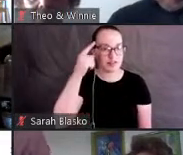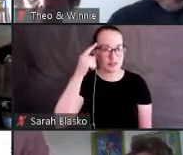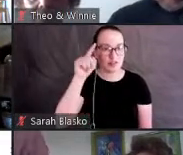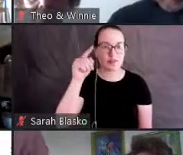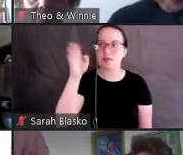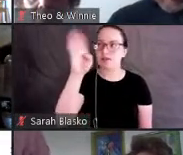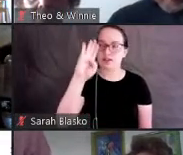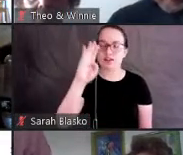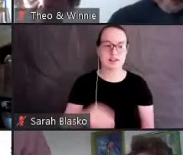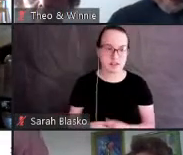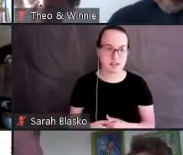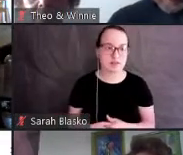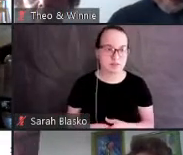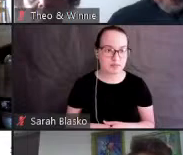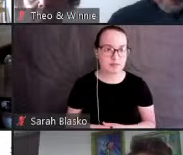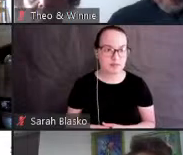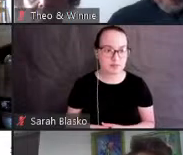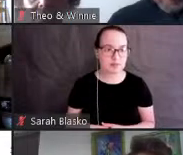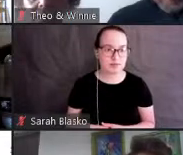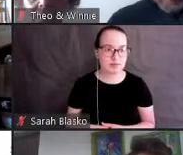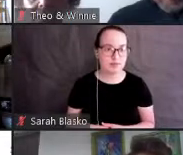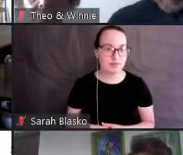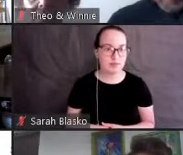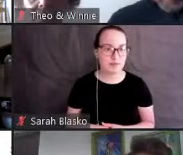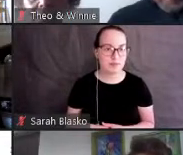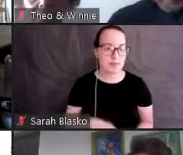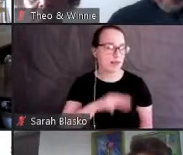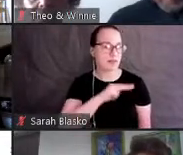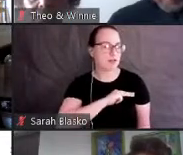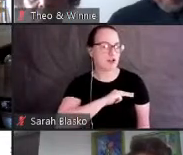Missions is not the giving of money.